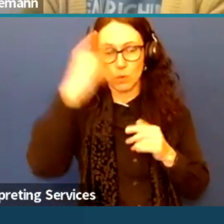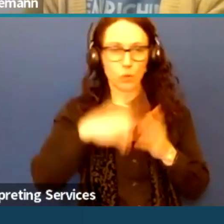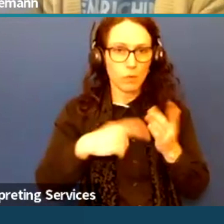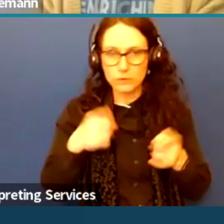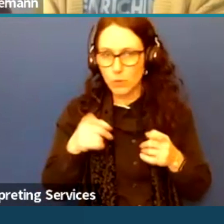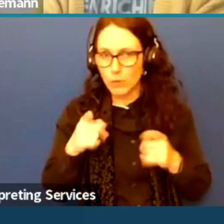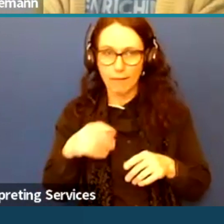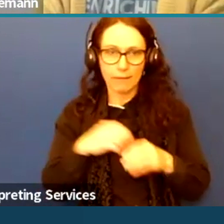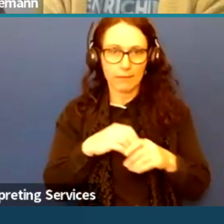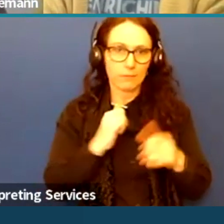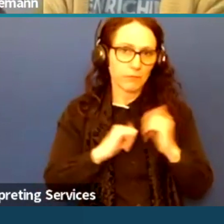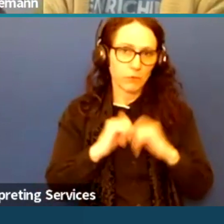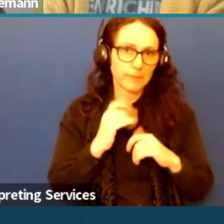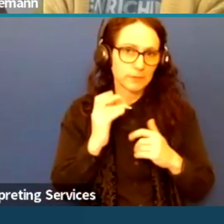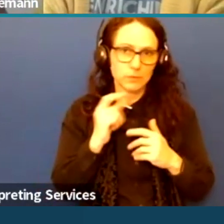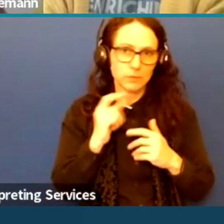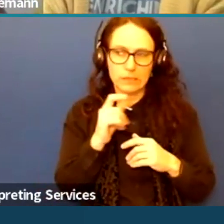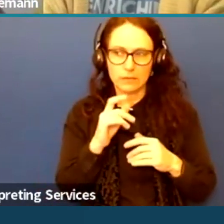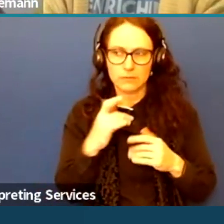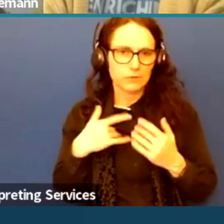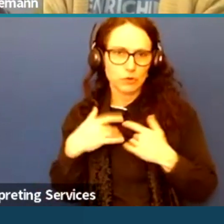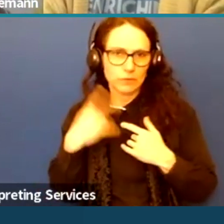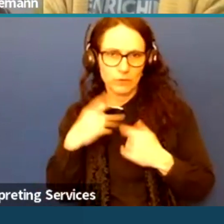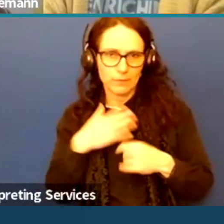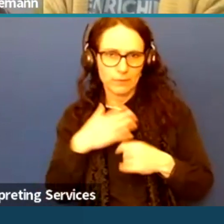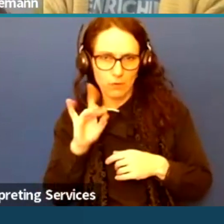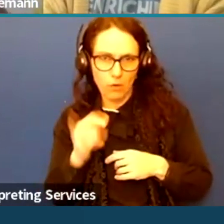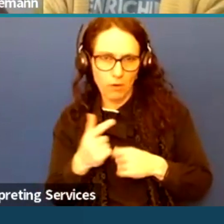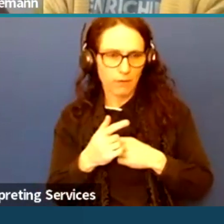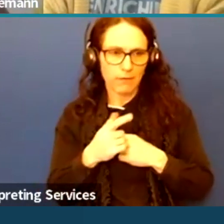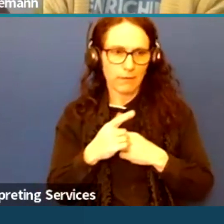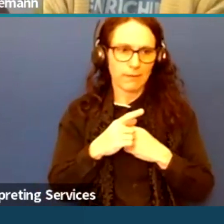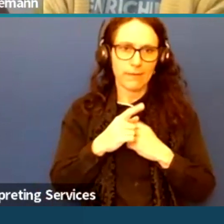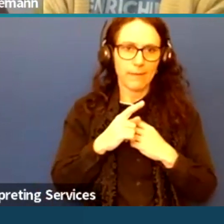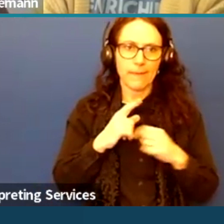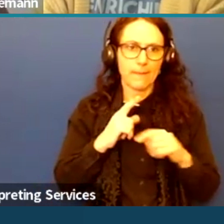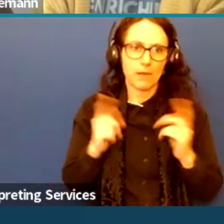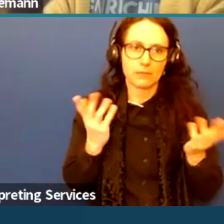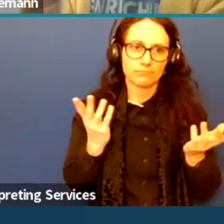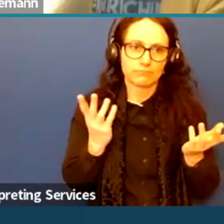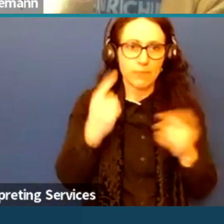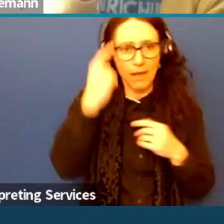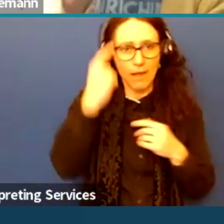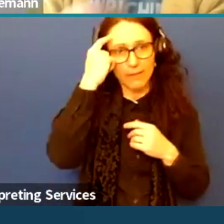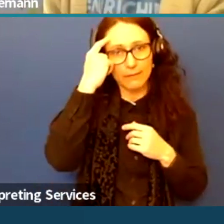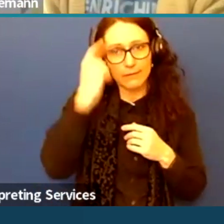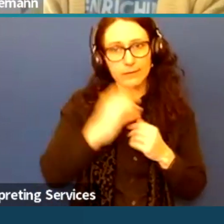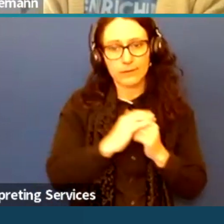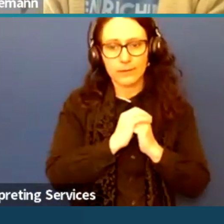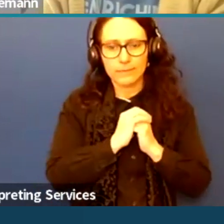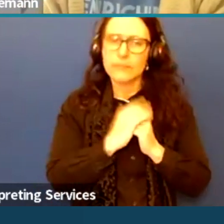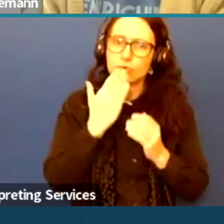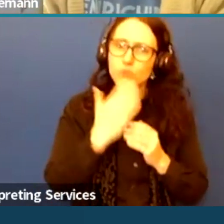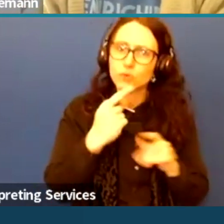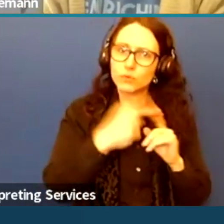going on in the performance. It wasn't a concern for my dog, but I think it's good to